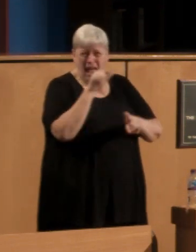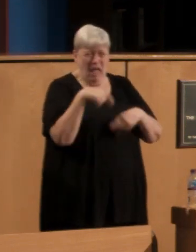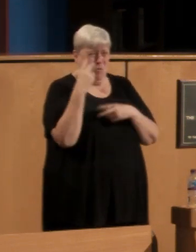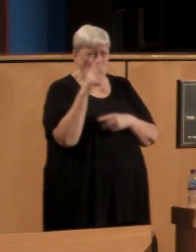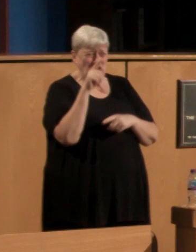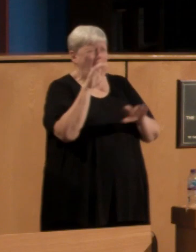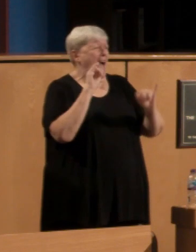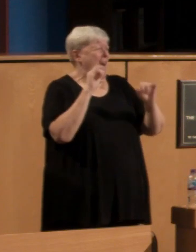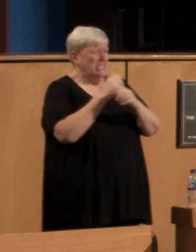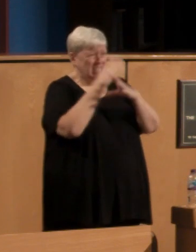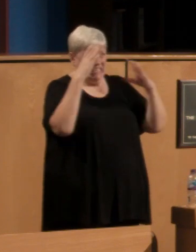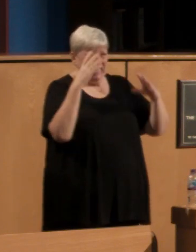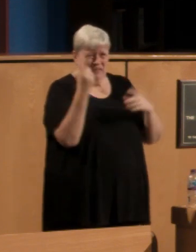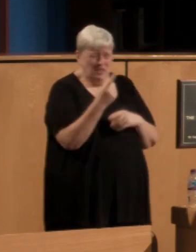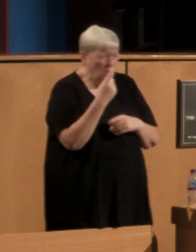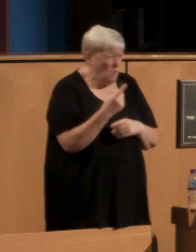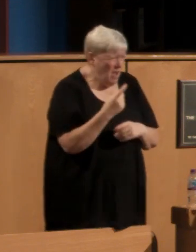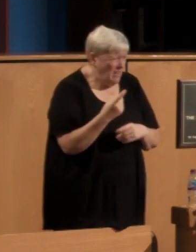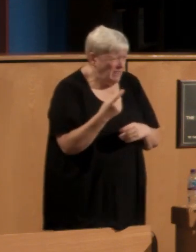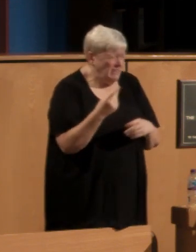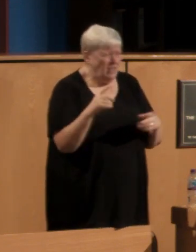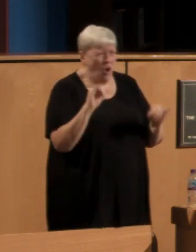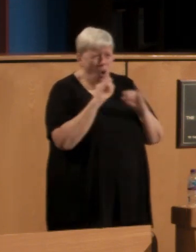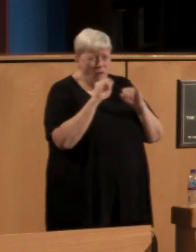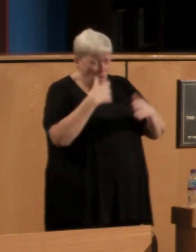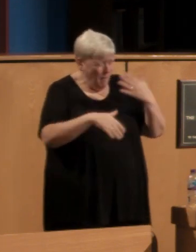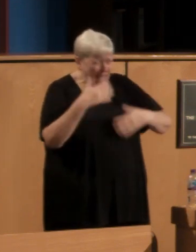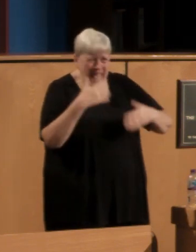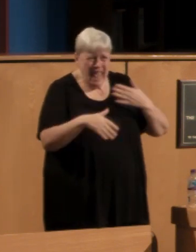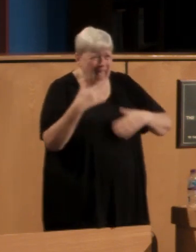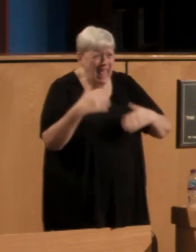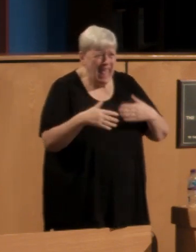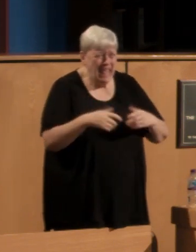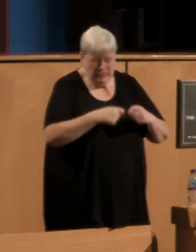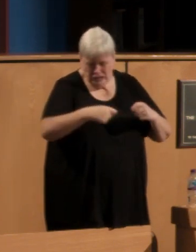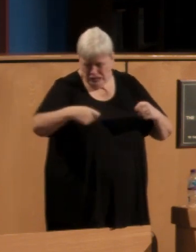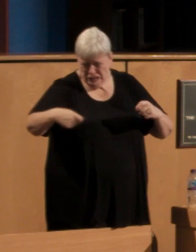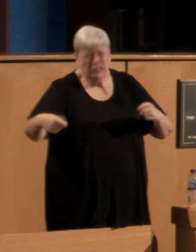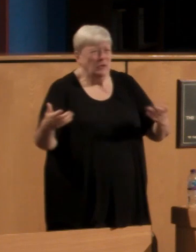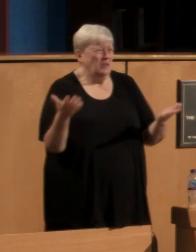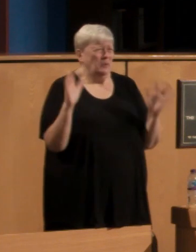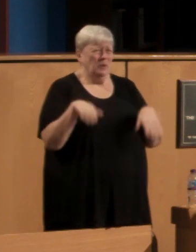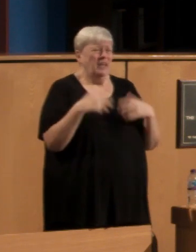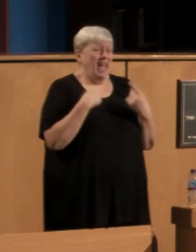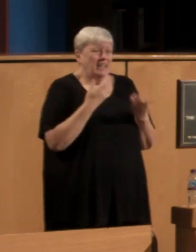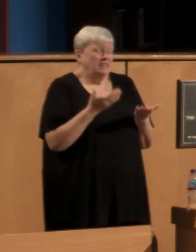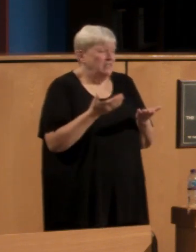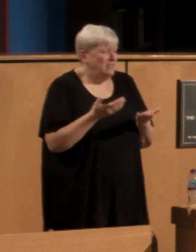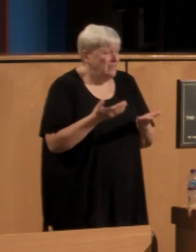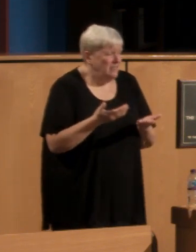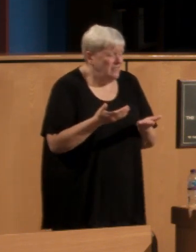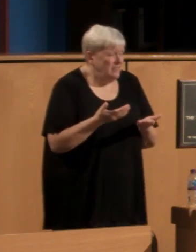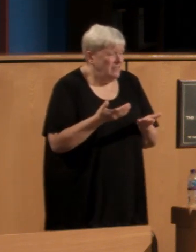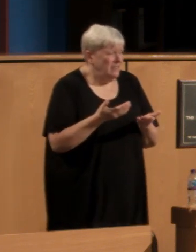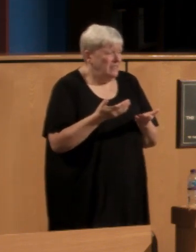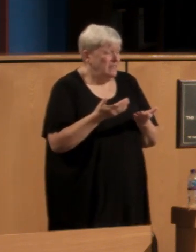a scene of somebody in incredible pain and it lingers on it in a way that I find very upsetting. So I think it is also